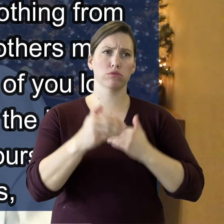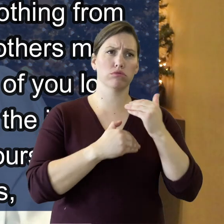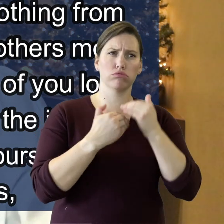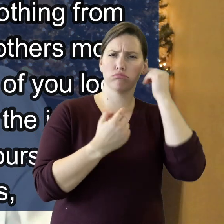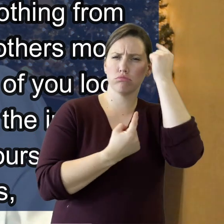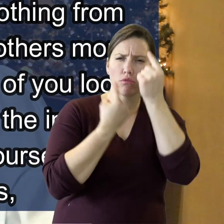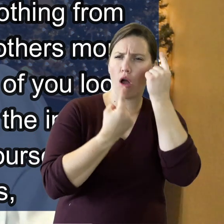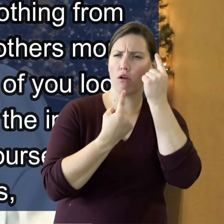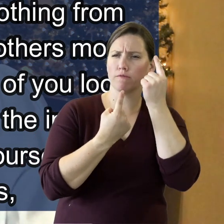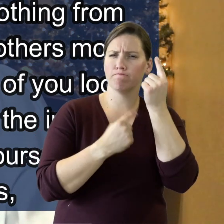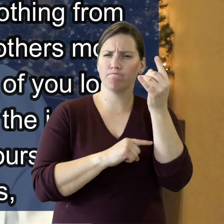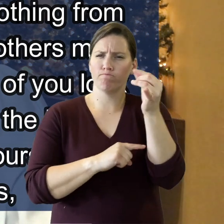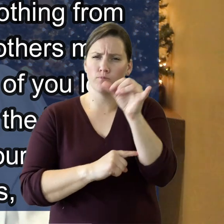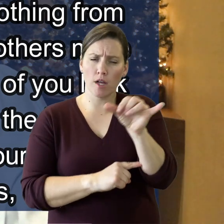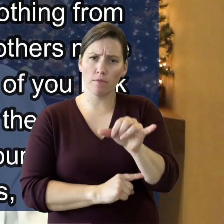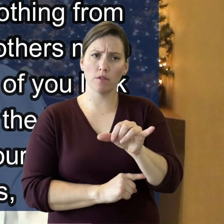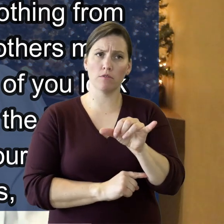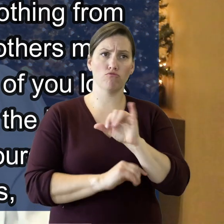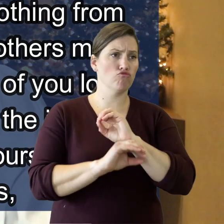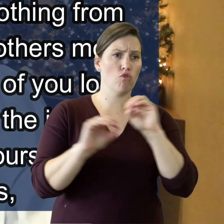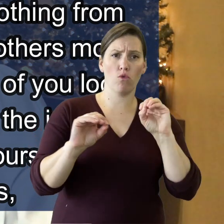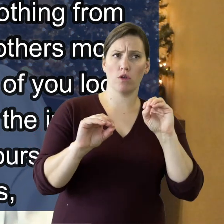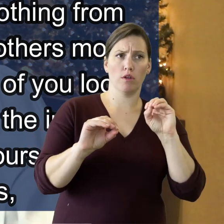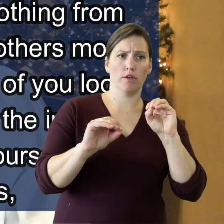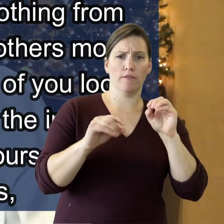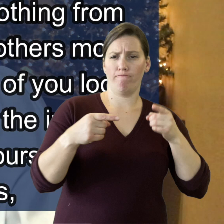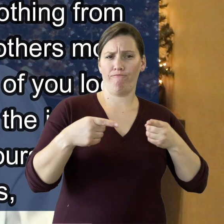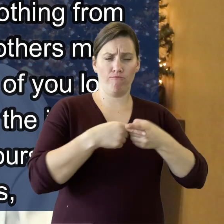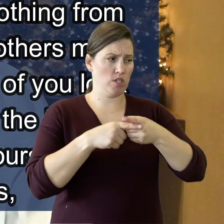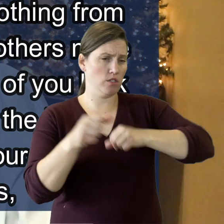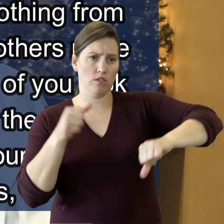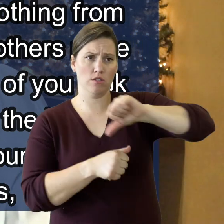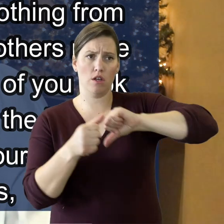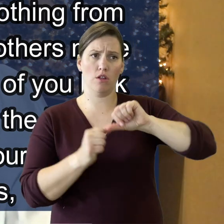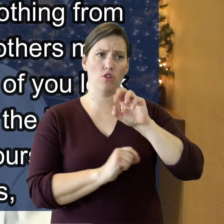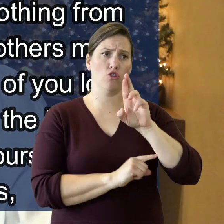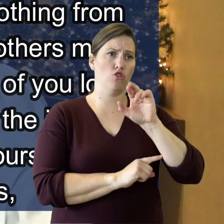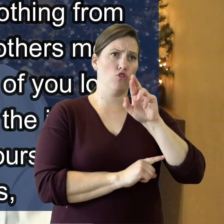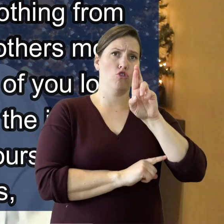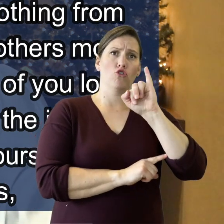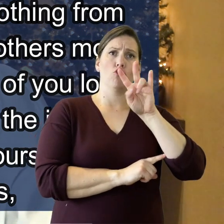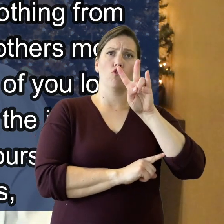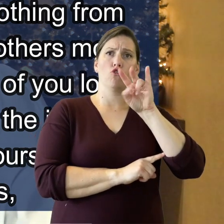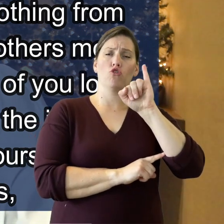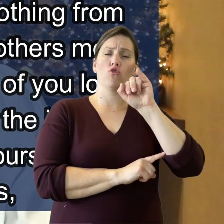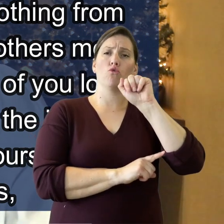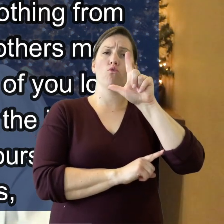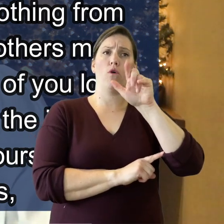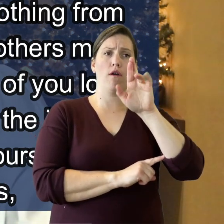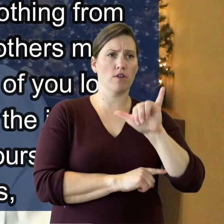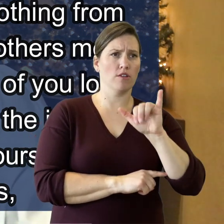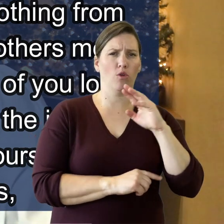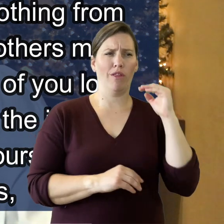mind. Do nothing from rivalry or conceit, but in humility count others more